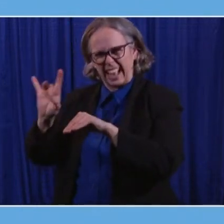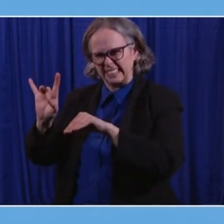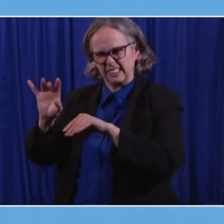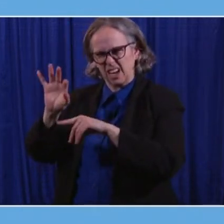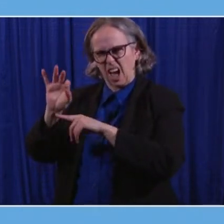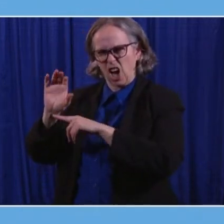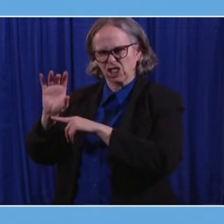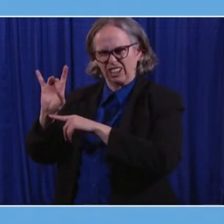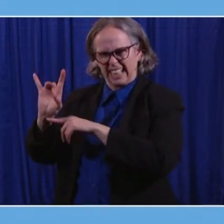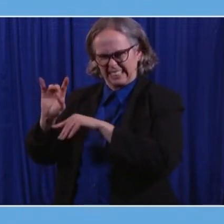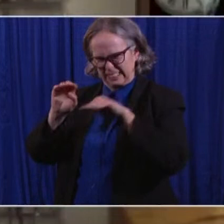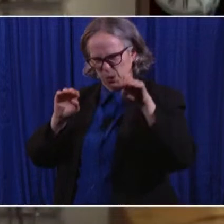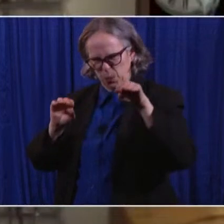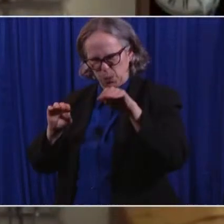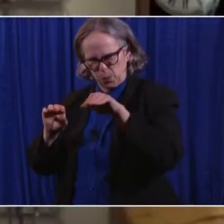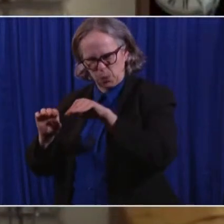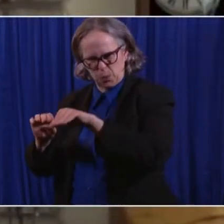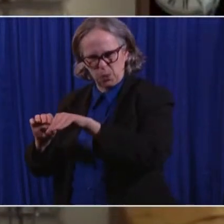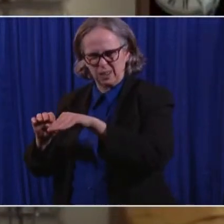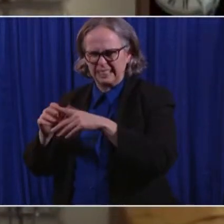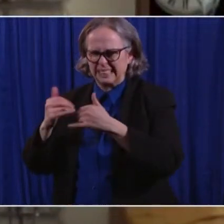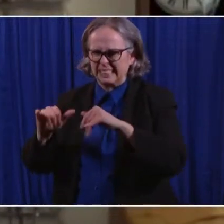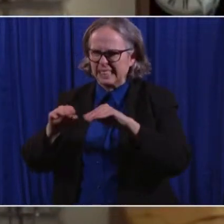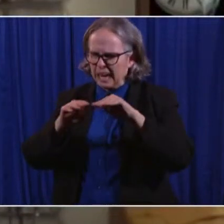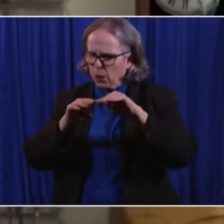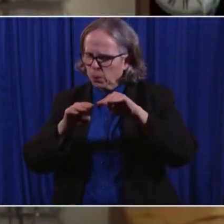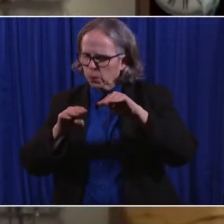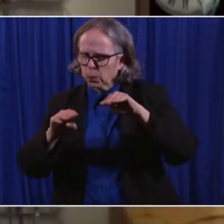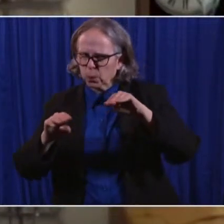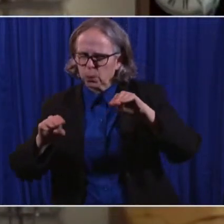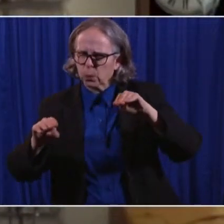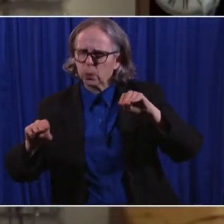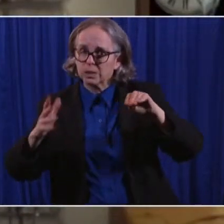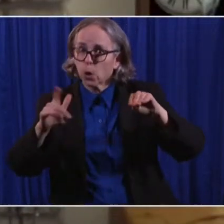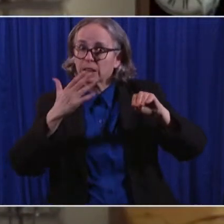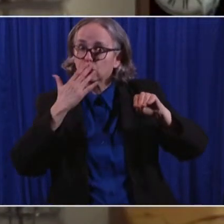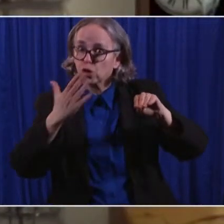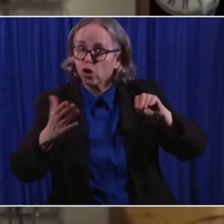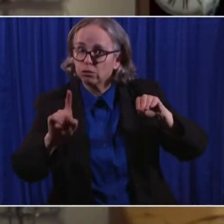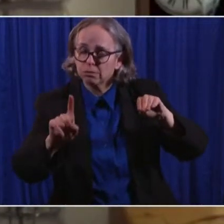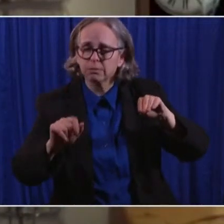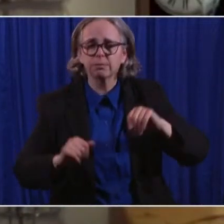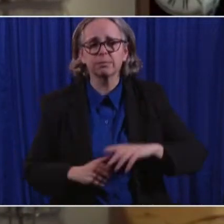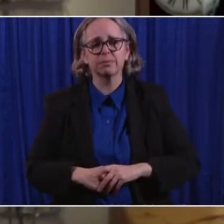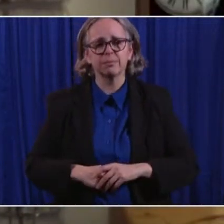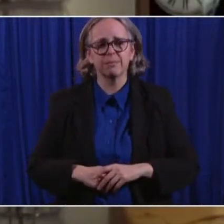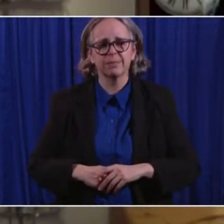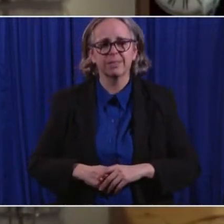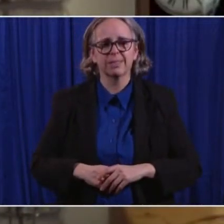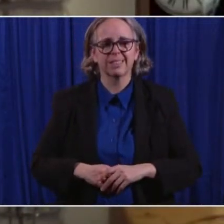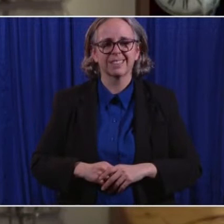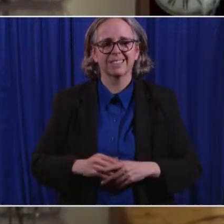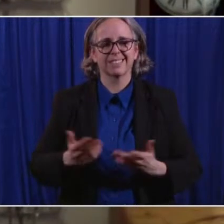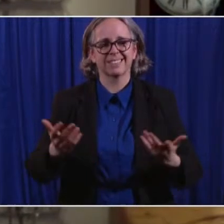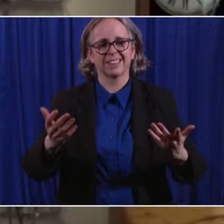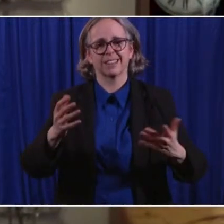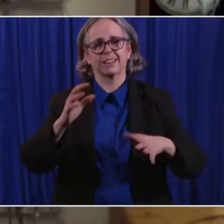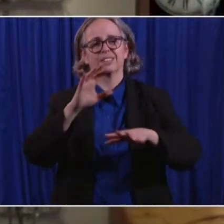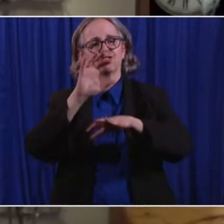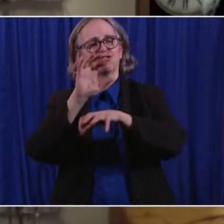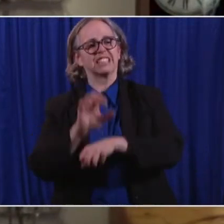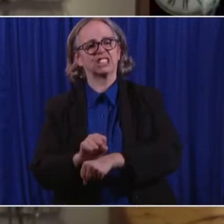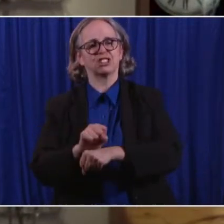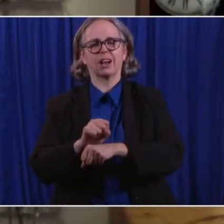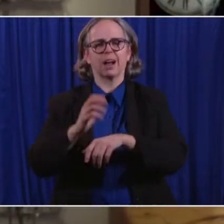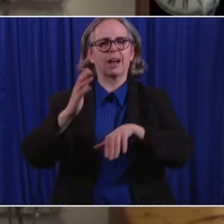still good. Let's go to our old traditional alert map. You'll see some